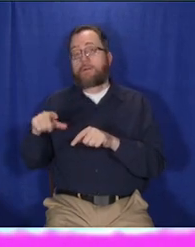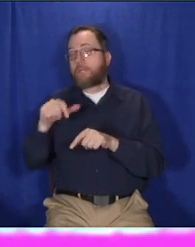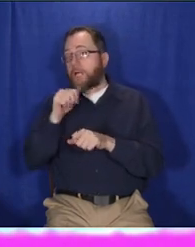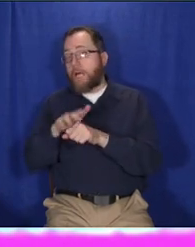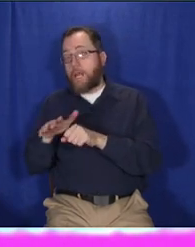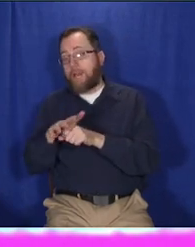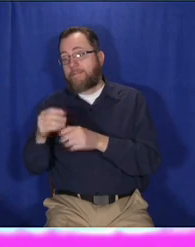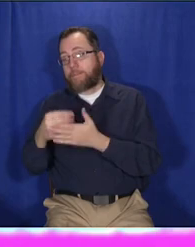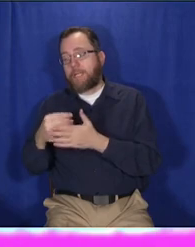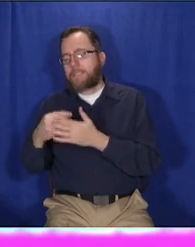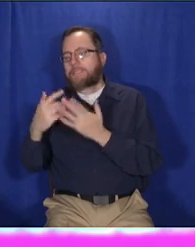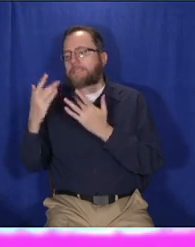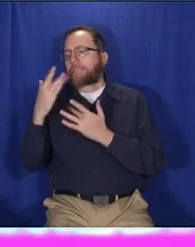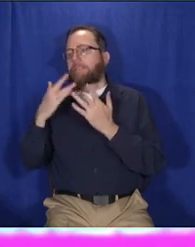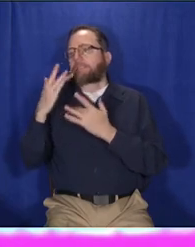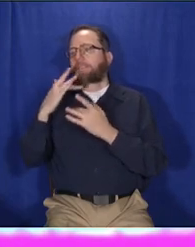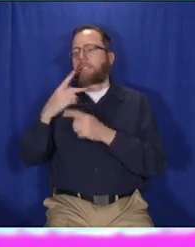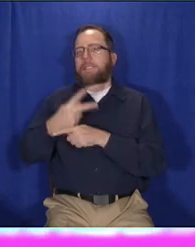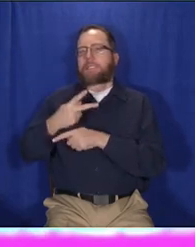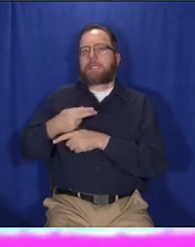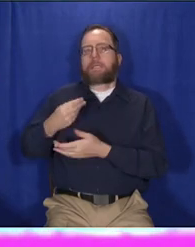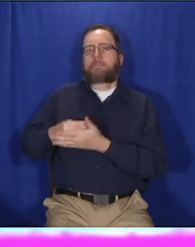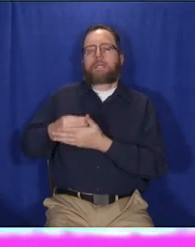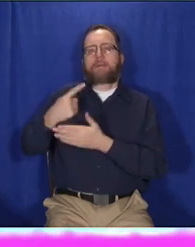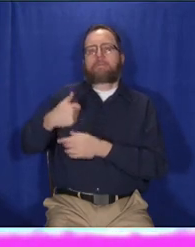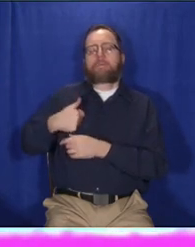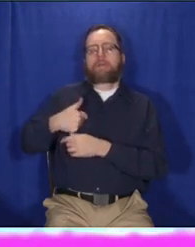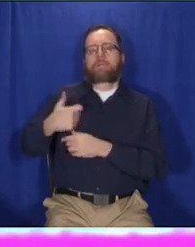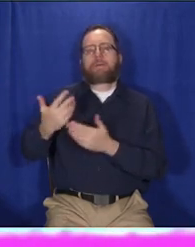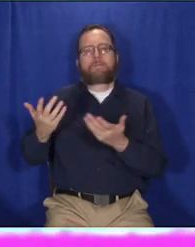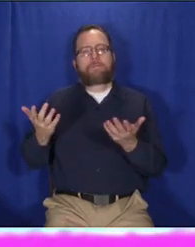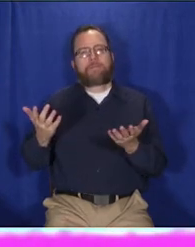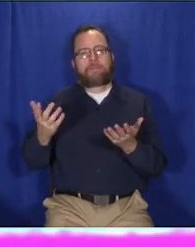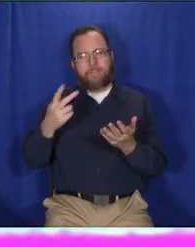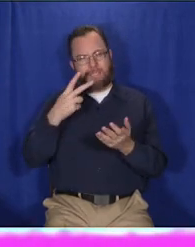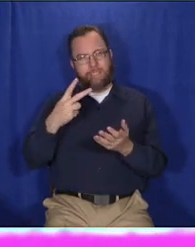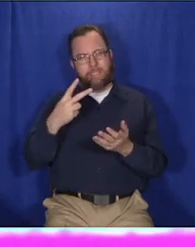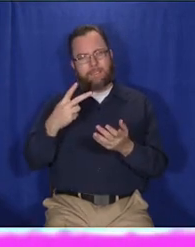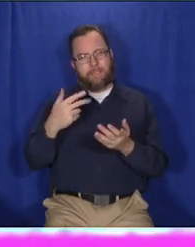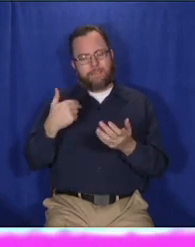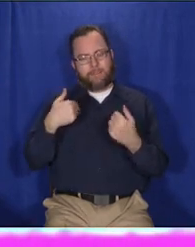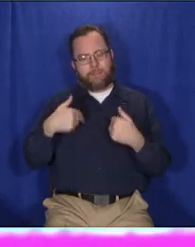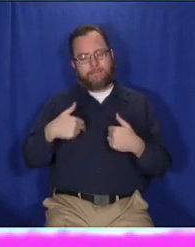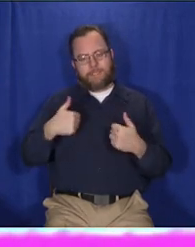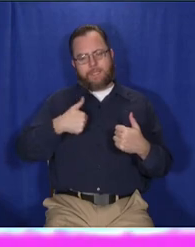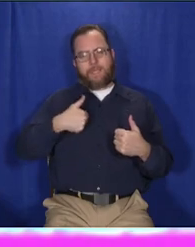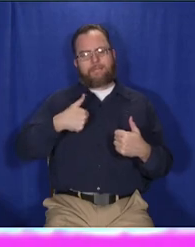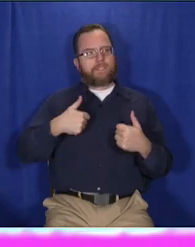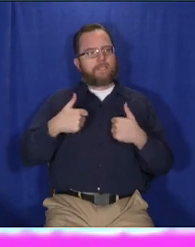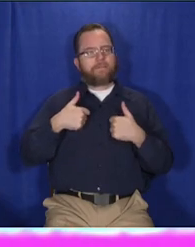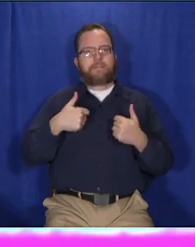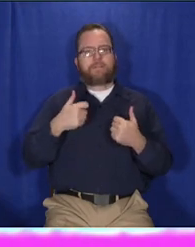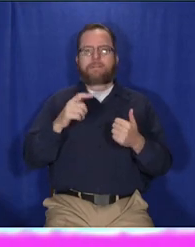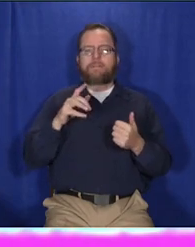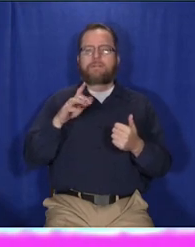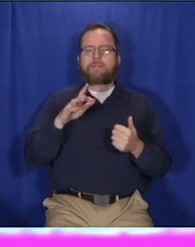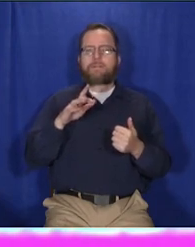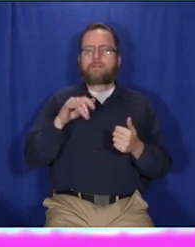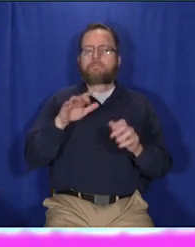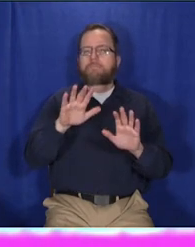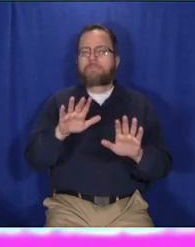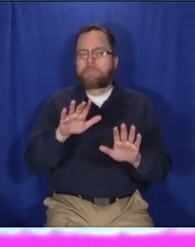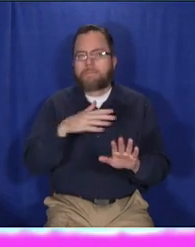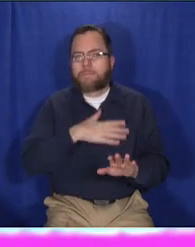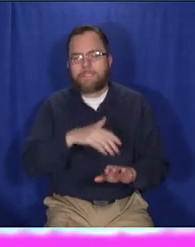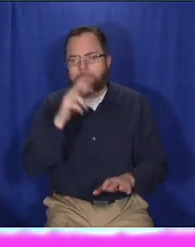trying to preserve ourselves. And as we'll see, there's nothing wrong with indulging in the blessings God gives us. There's